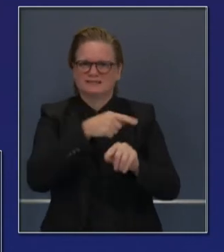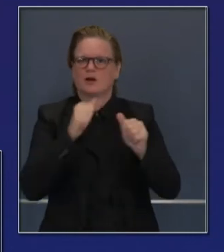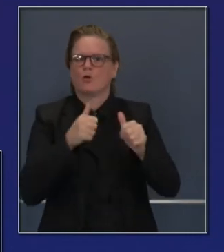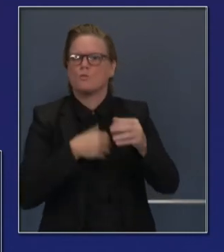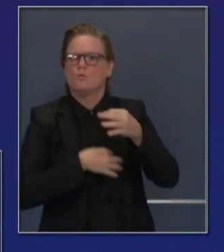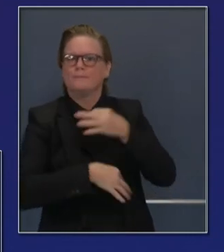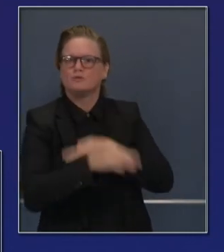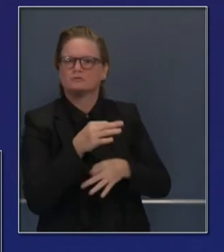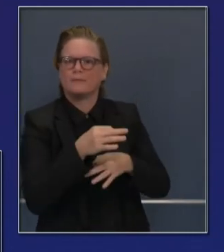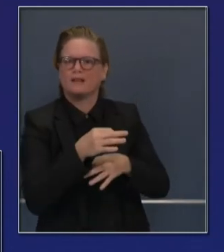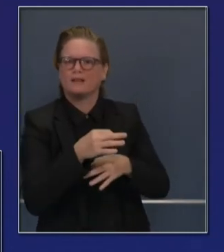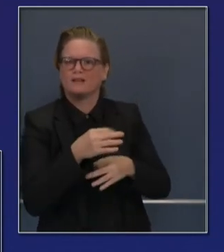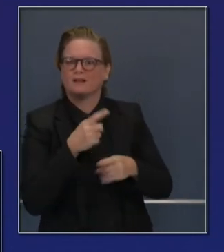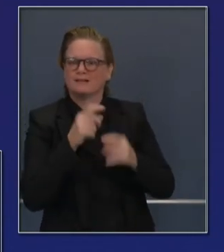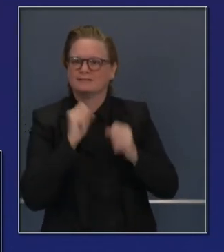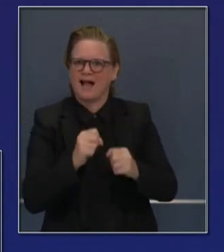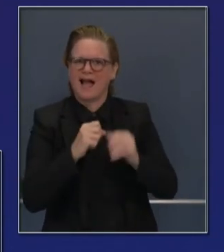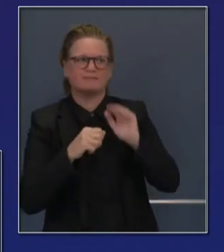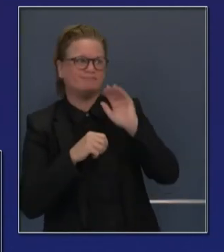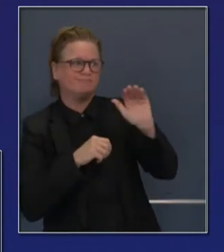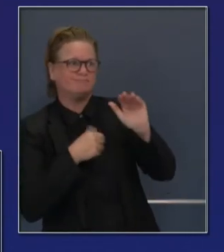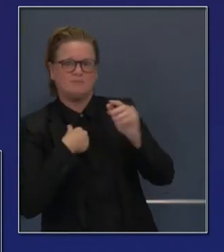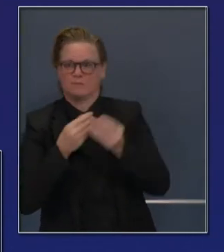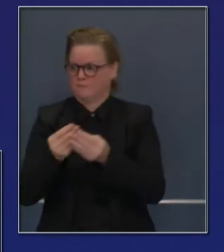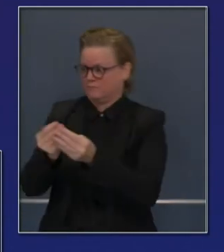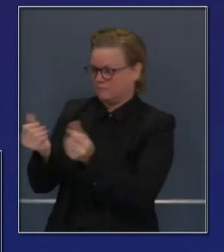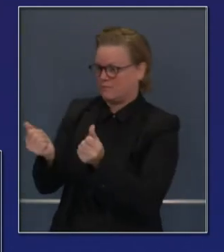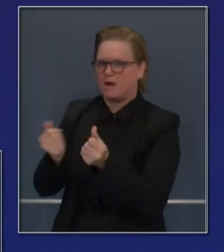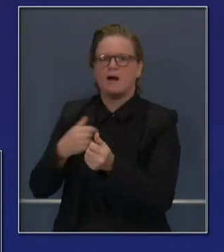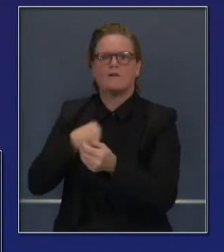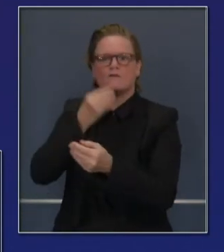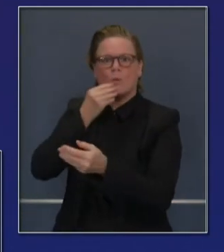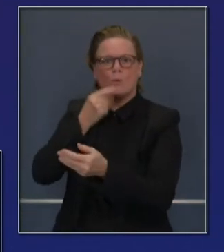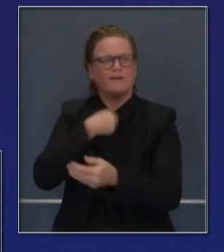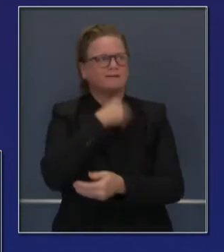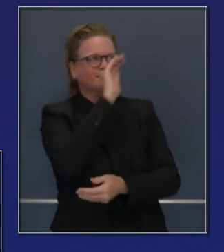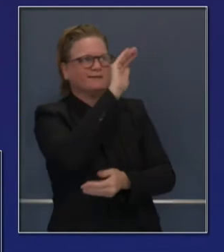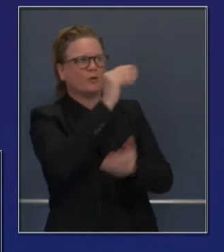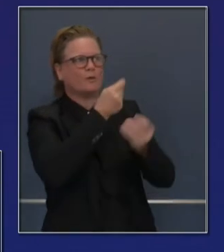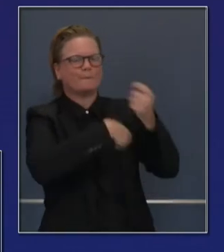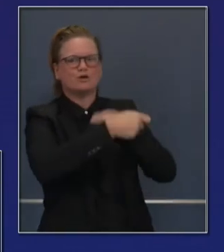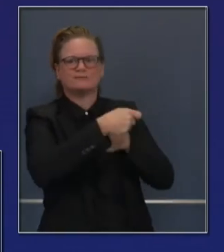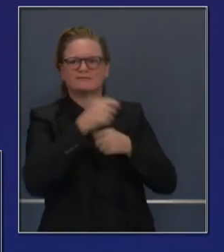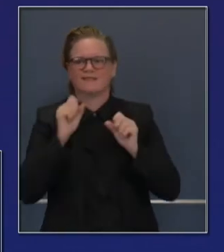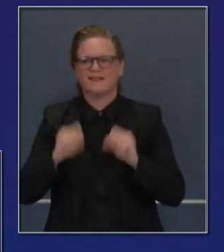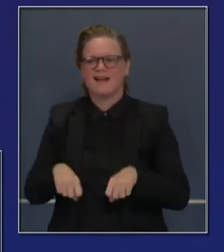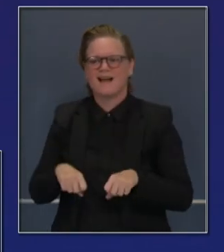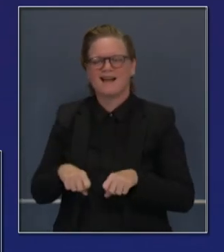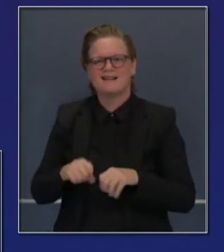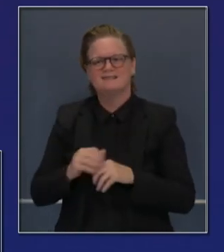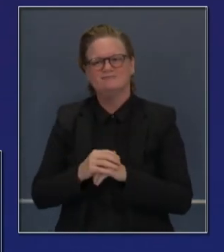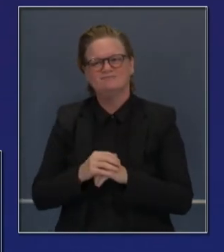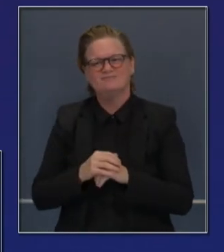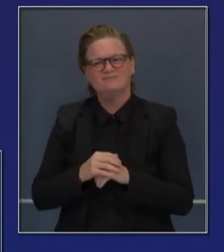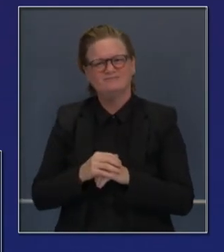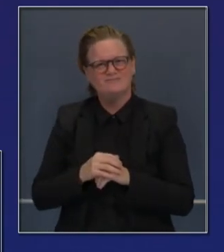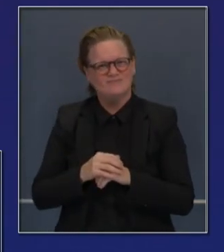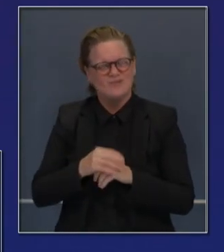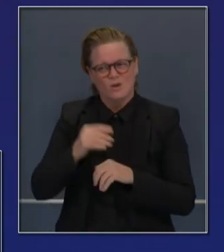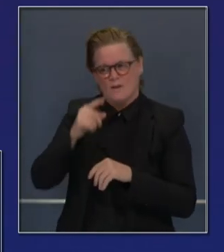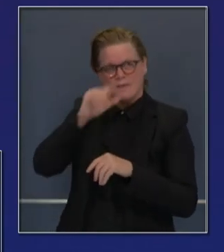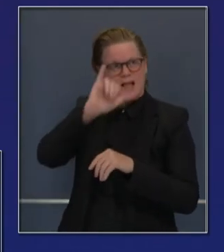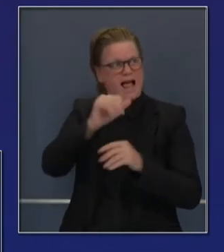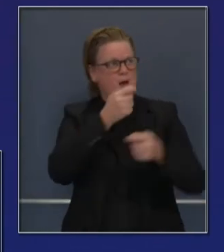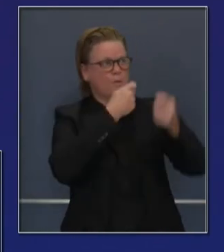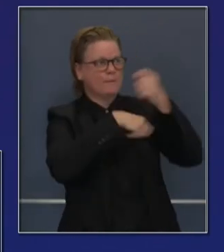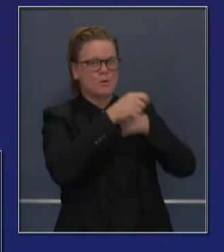just shy of 10,000 food industry jobs have been supported since the initiation of this program. Almost 18 million